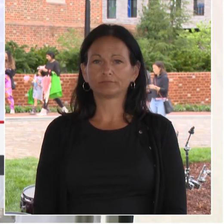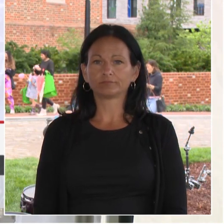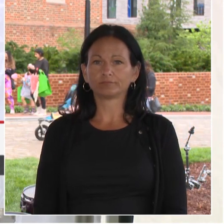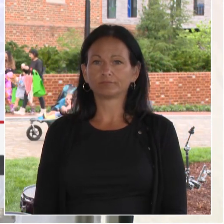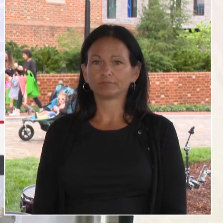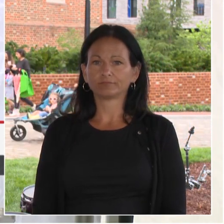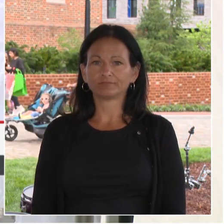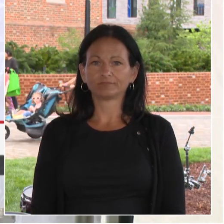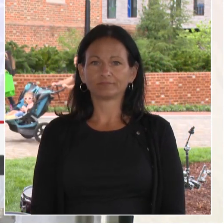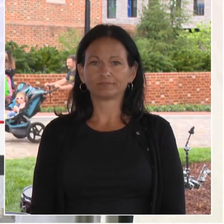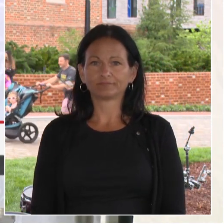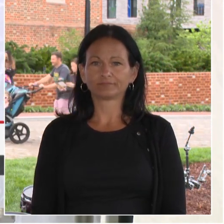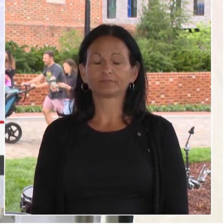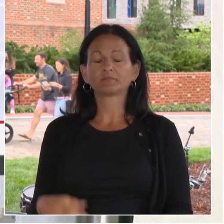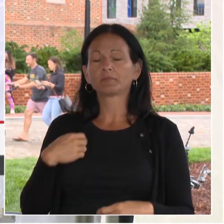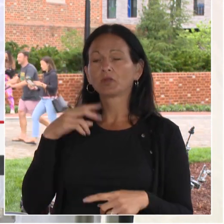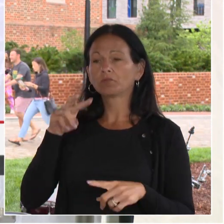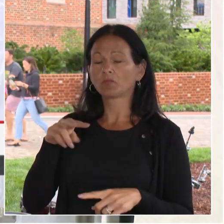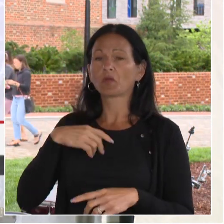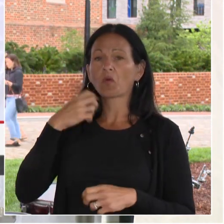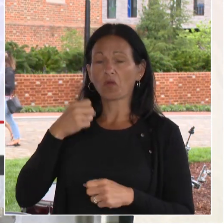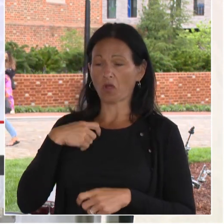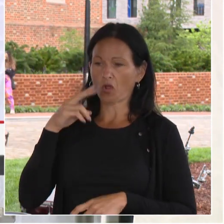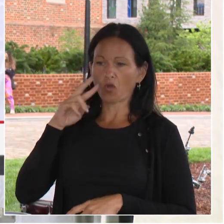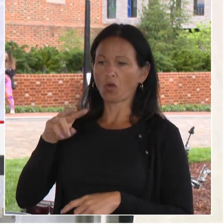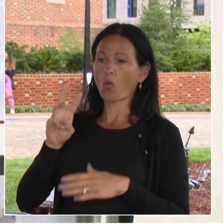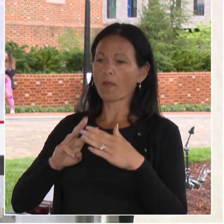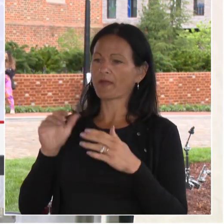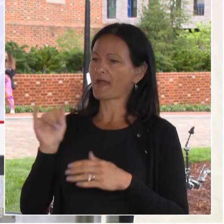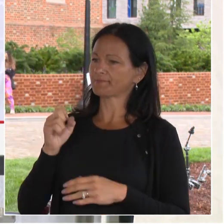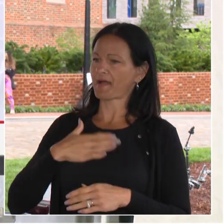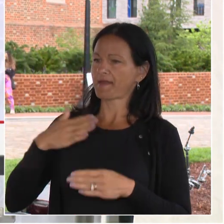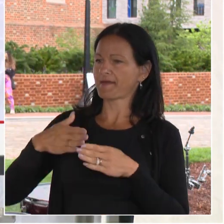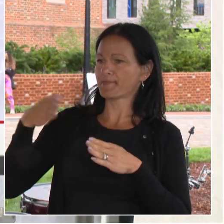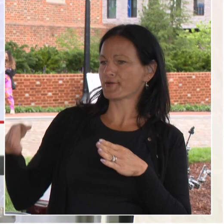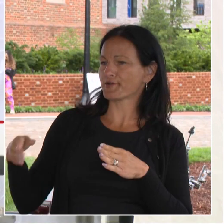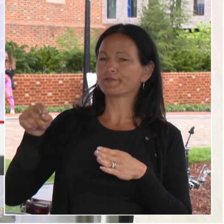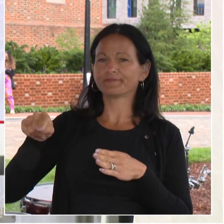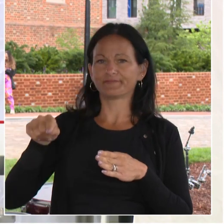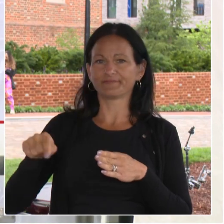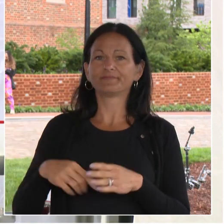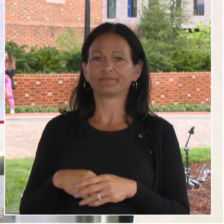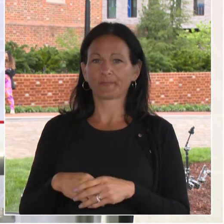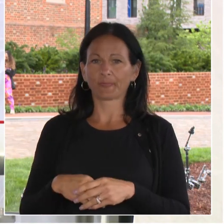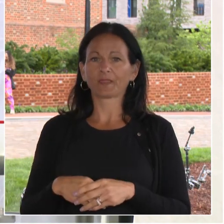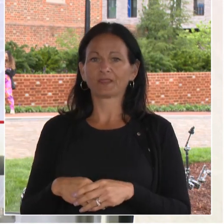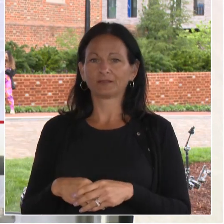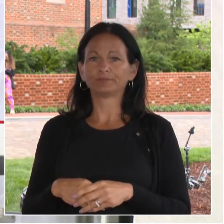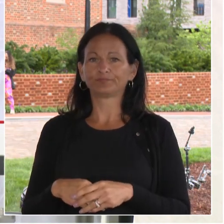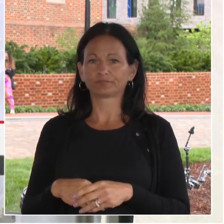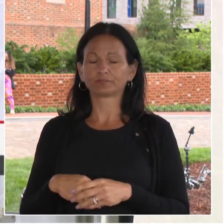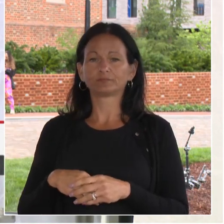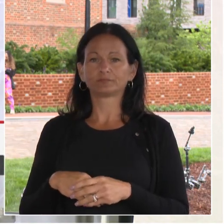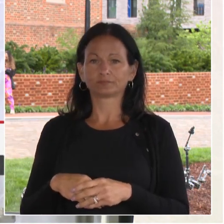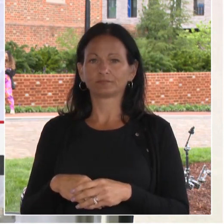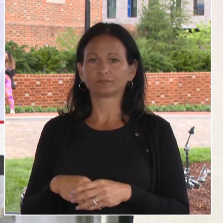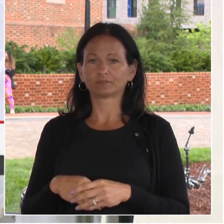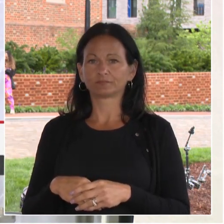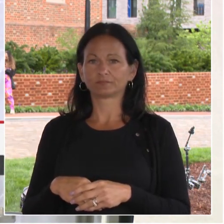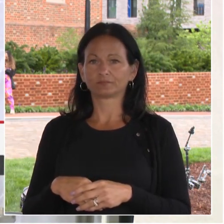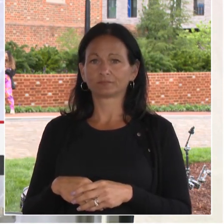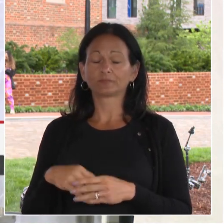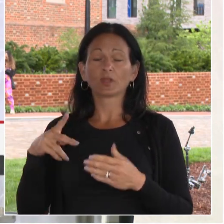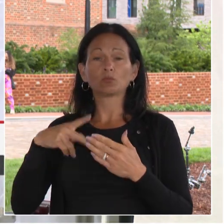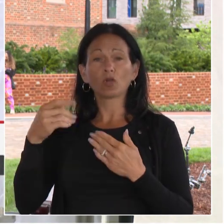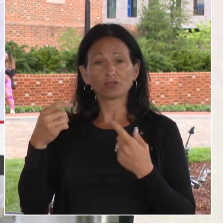Bringing projects like City Ridge and the new Wegmans to successful fruition is an extraordinary achievement. Congratulations to you and